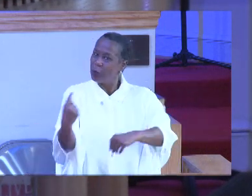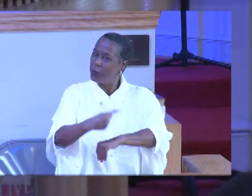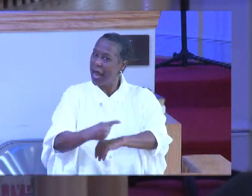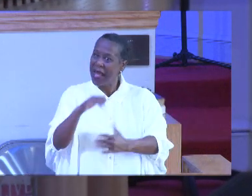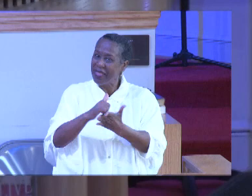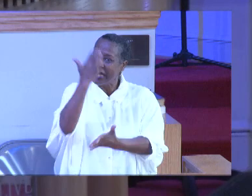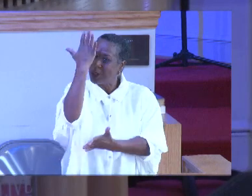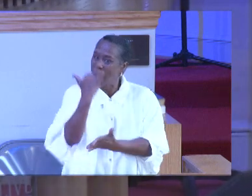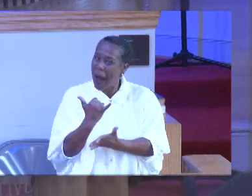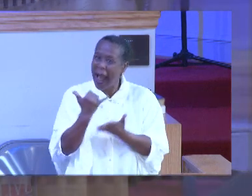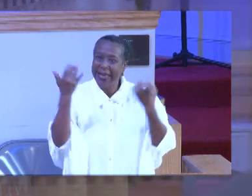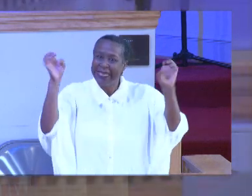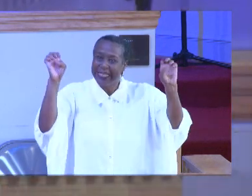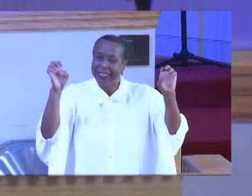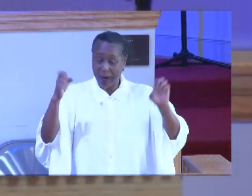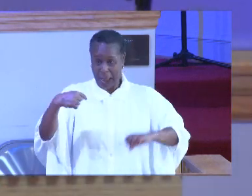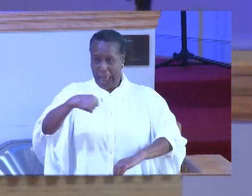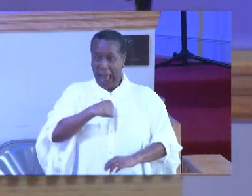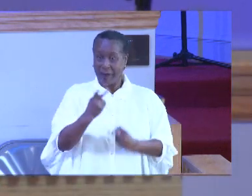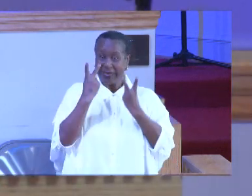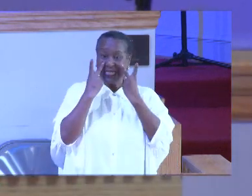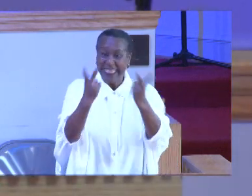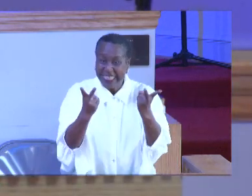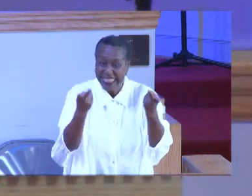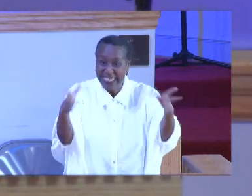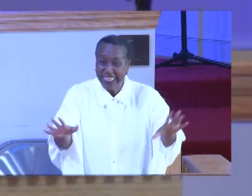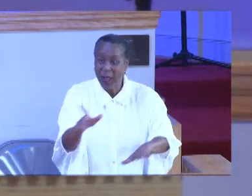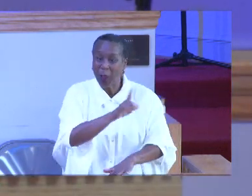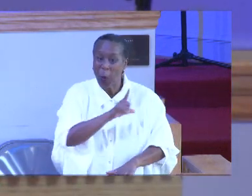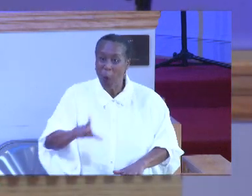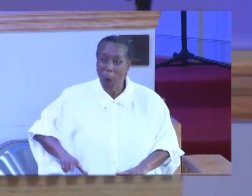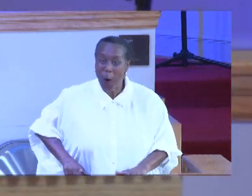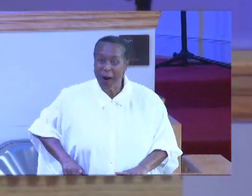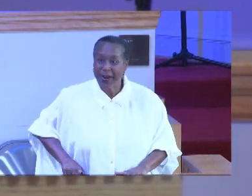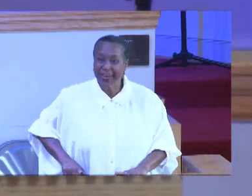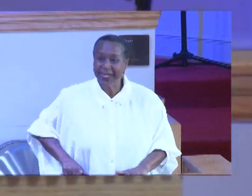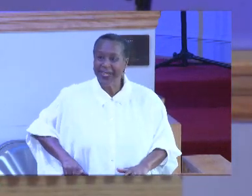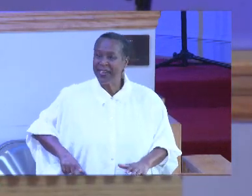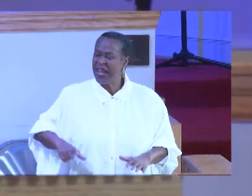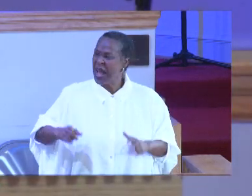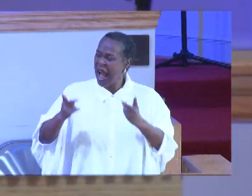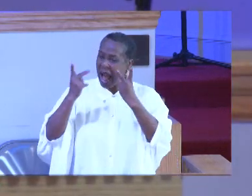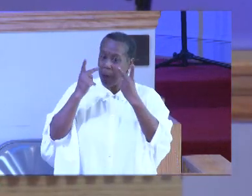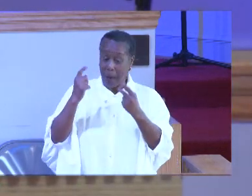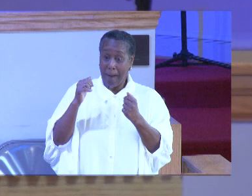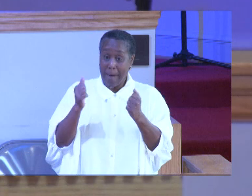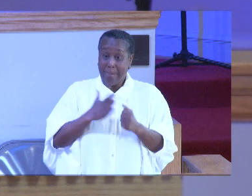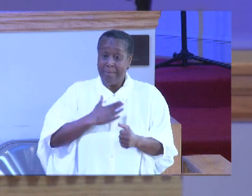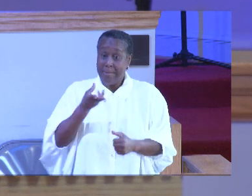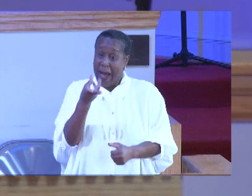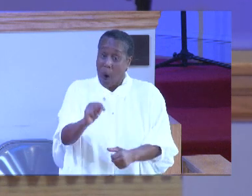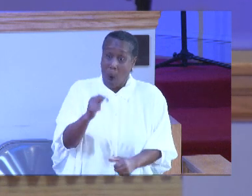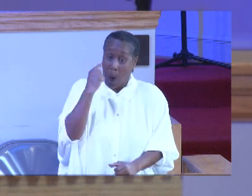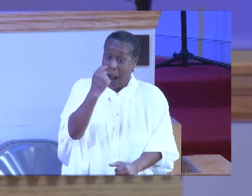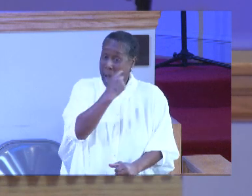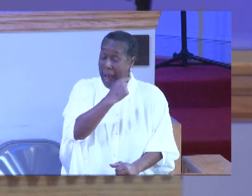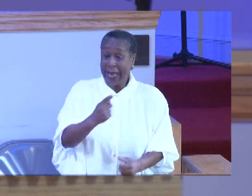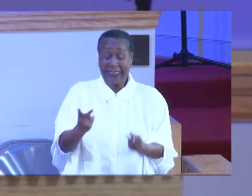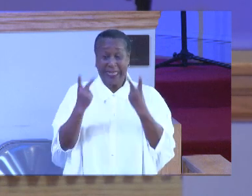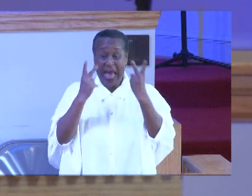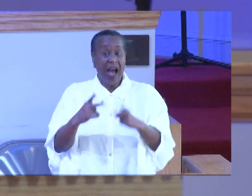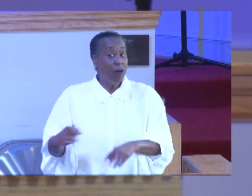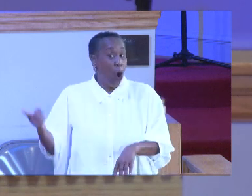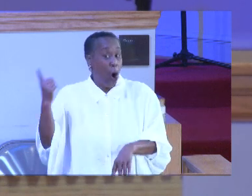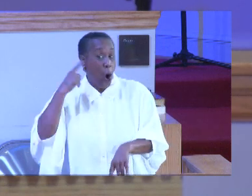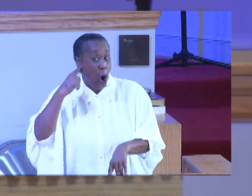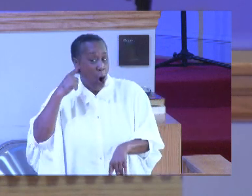I've seen the Lord. Seen him with my own eyes. I've heard his